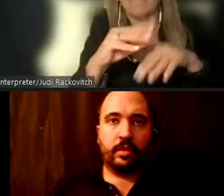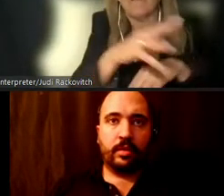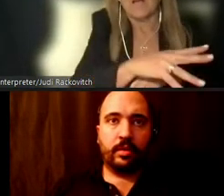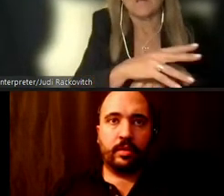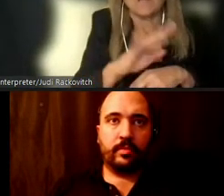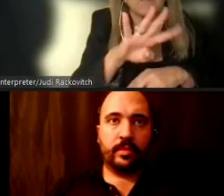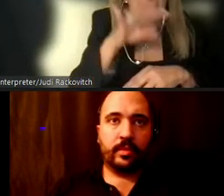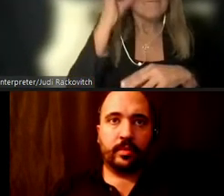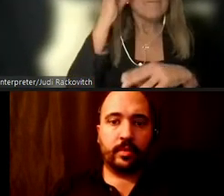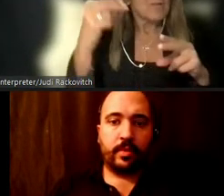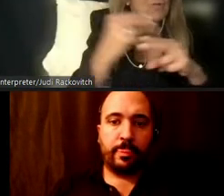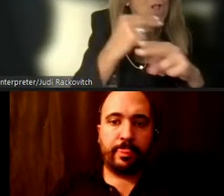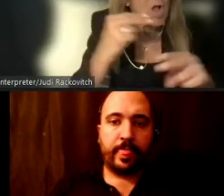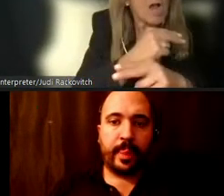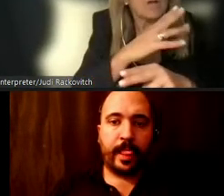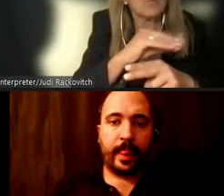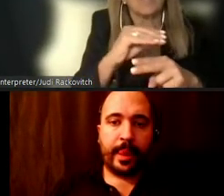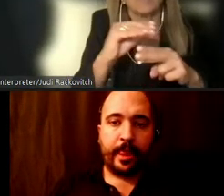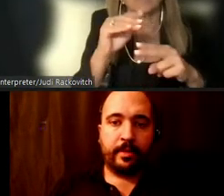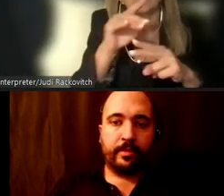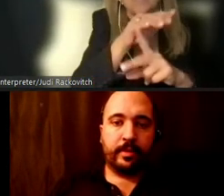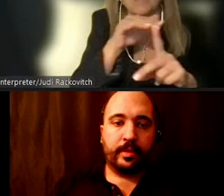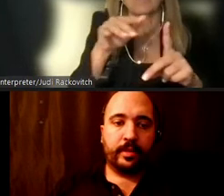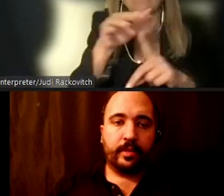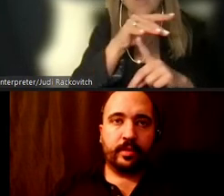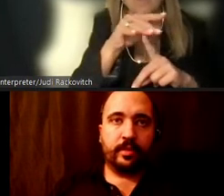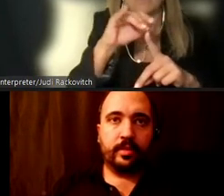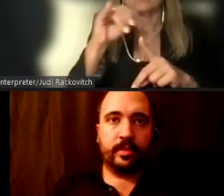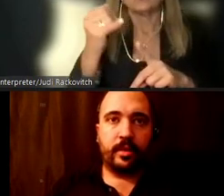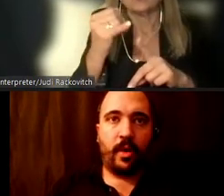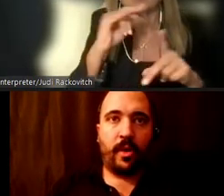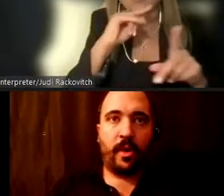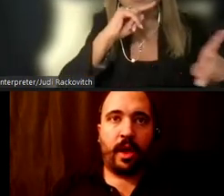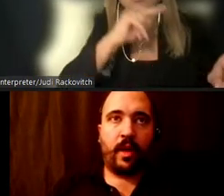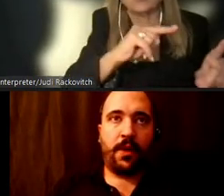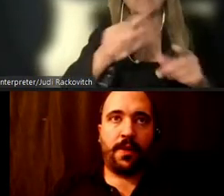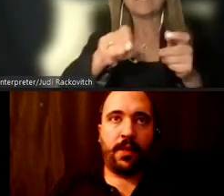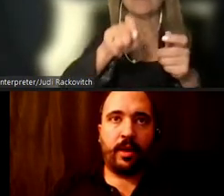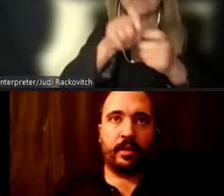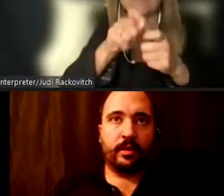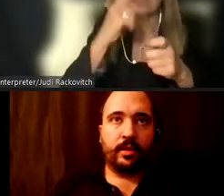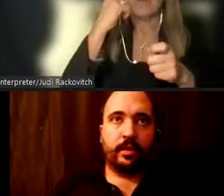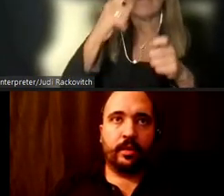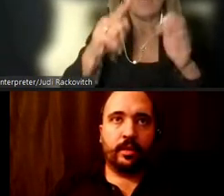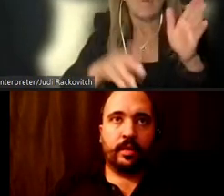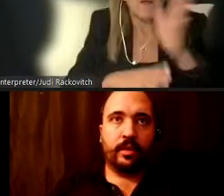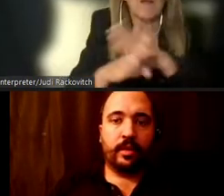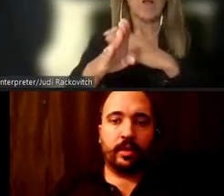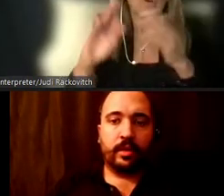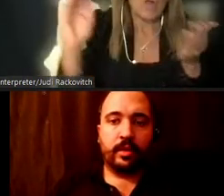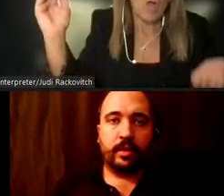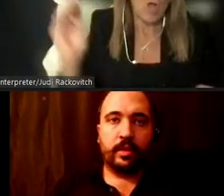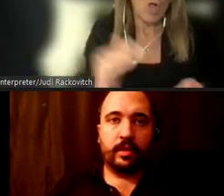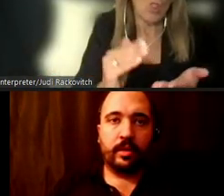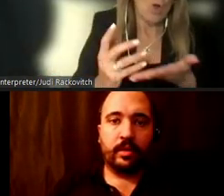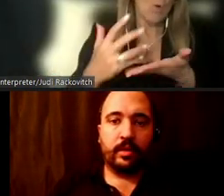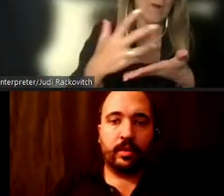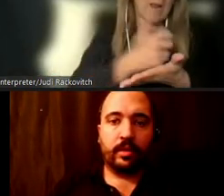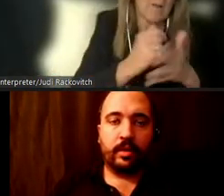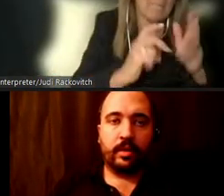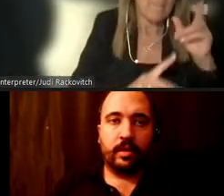Administration environmental justice order provides specific definitions for minority and low income populations. As you can see here,